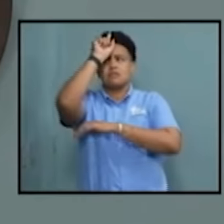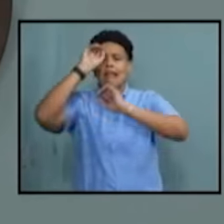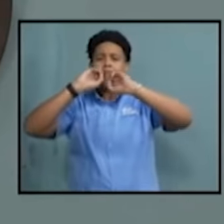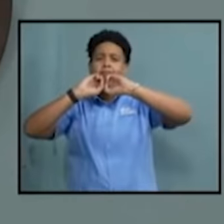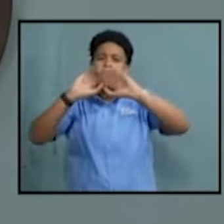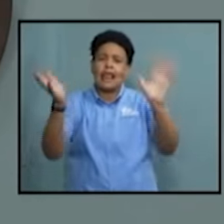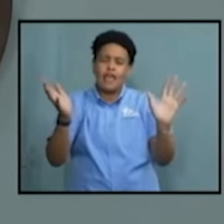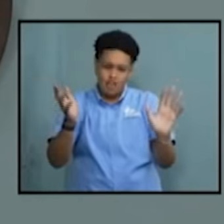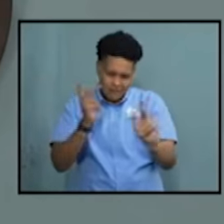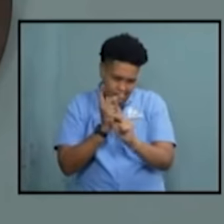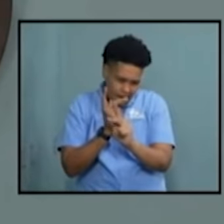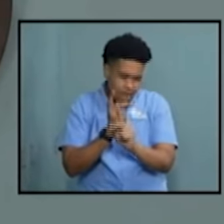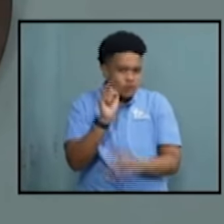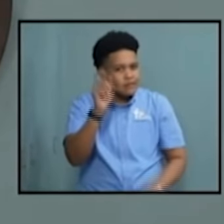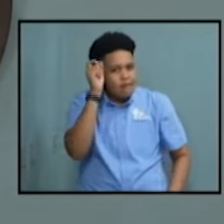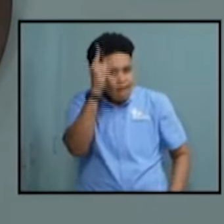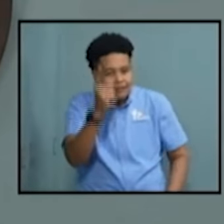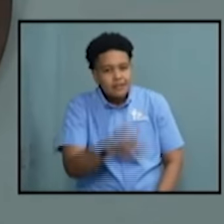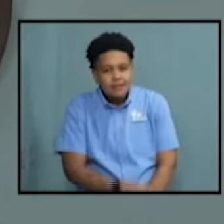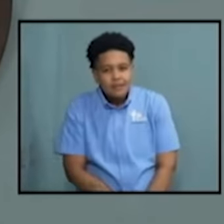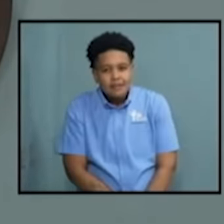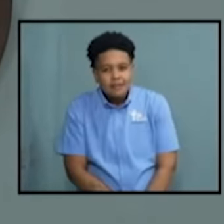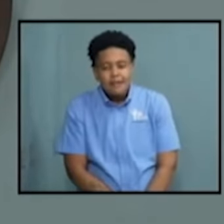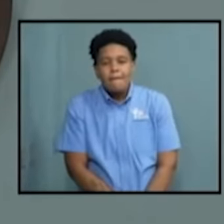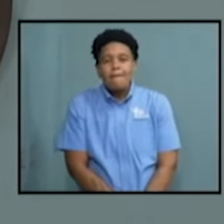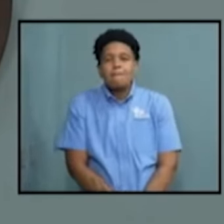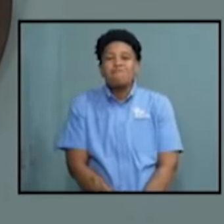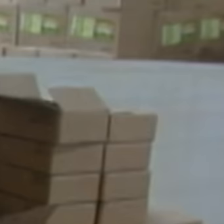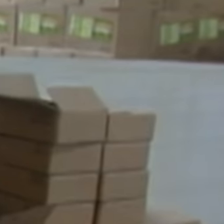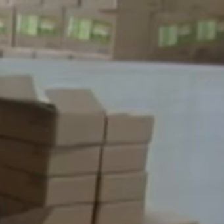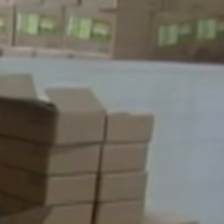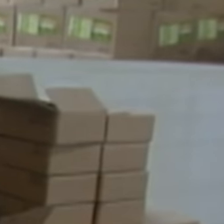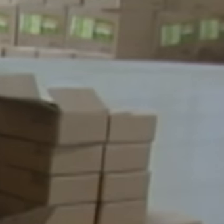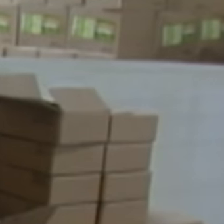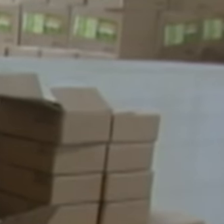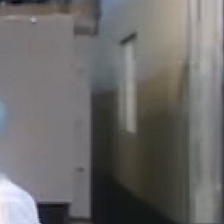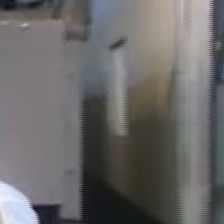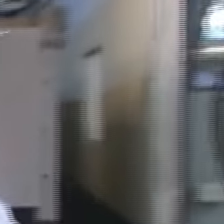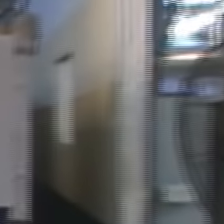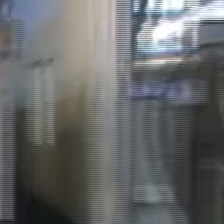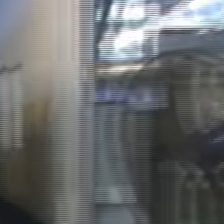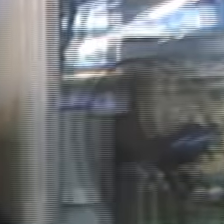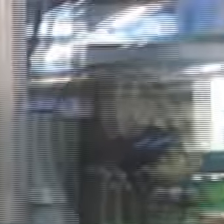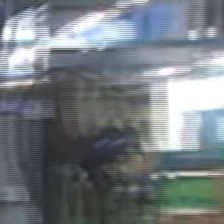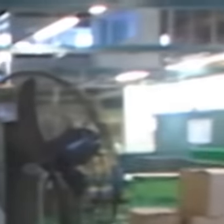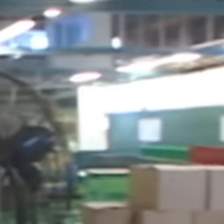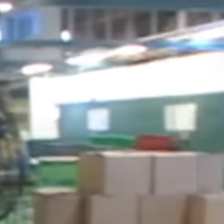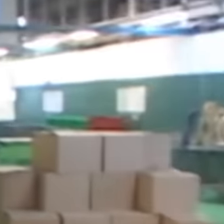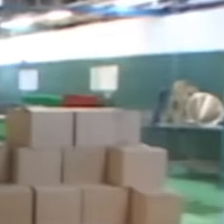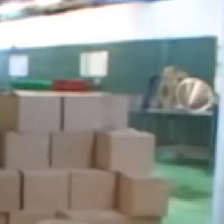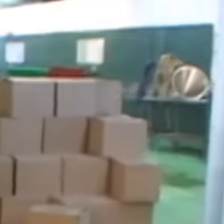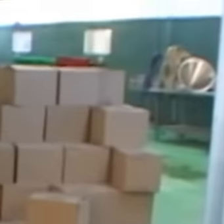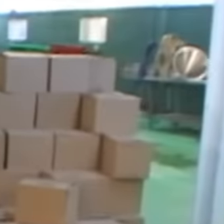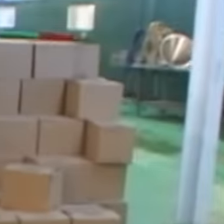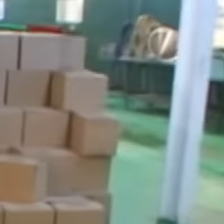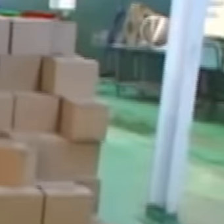Minister Andrew Holness announced new COVID measures at a press conference Sunday evening. Business owners are now required to pull their shutters